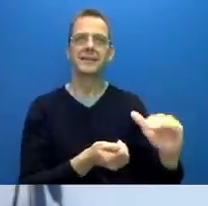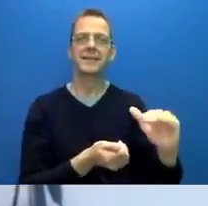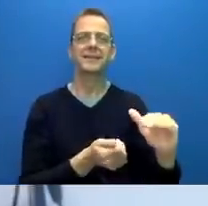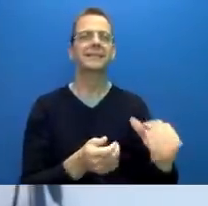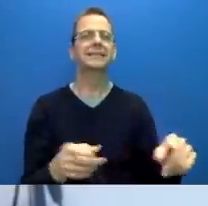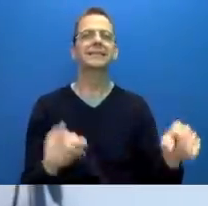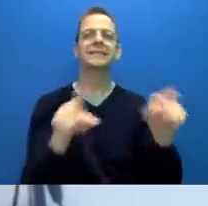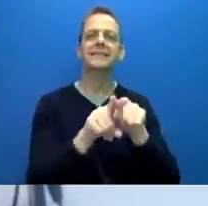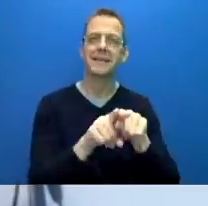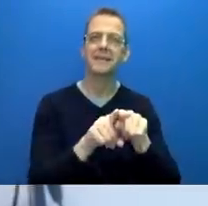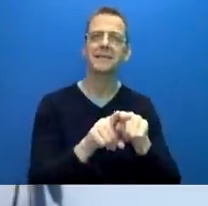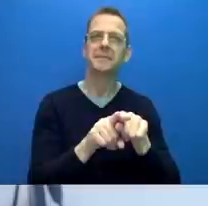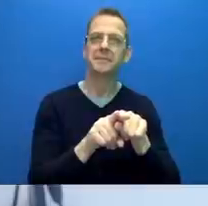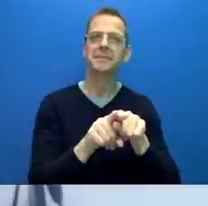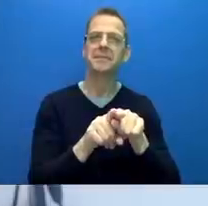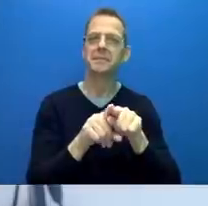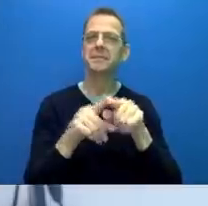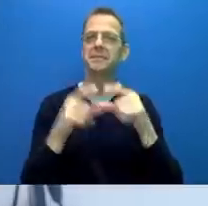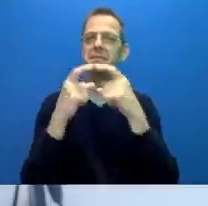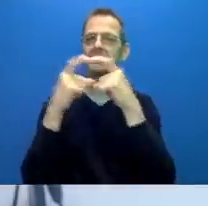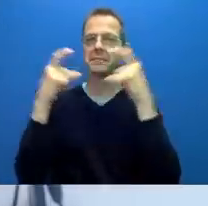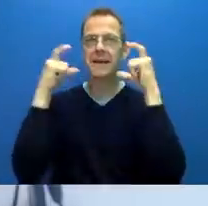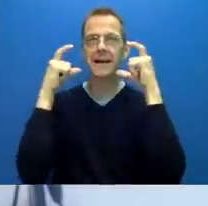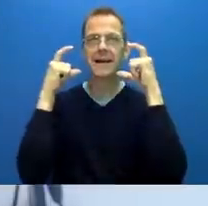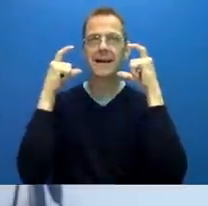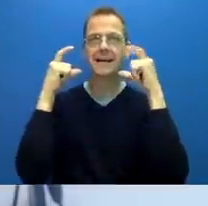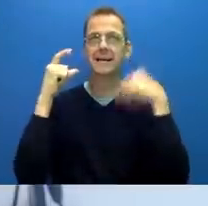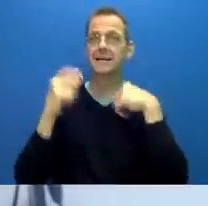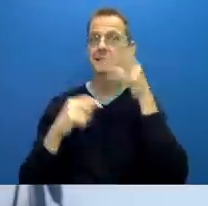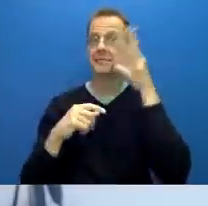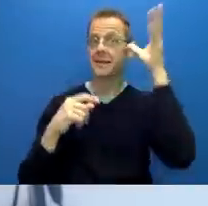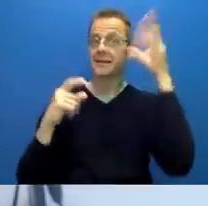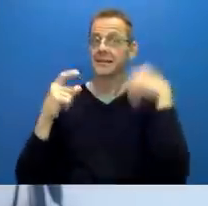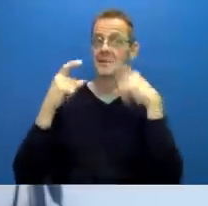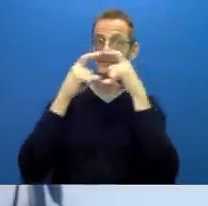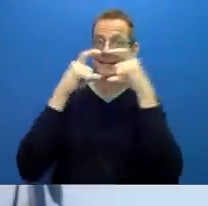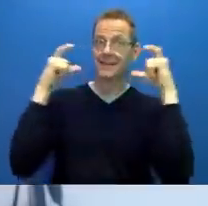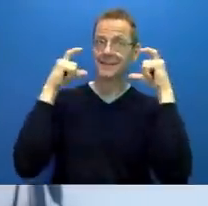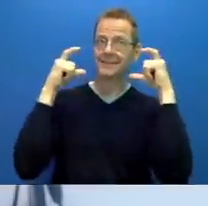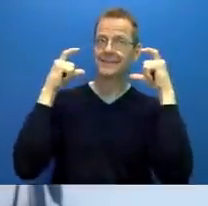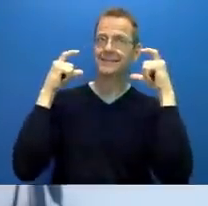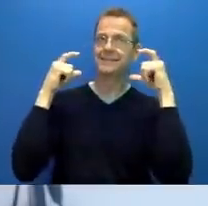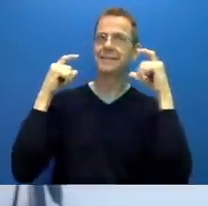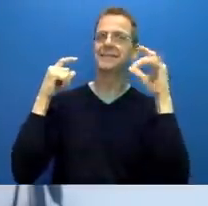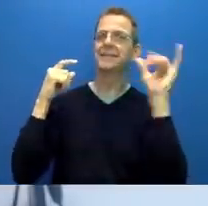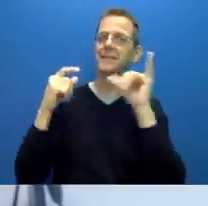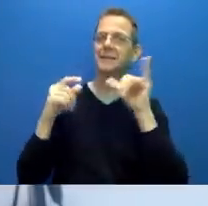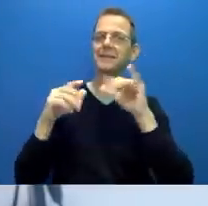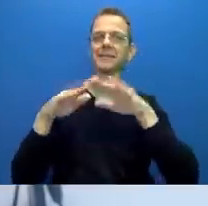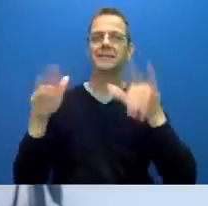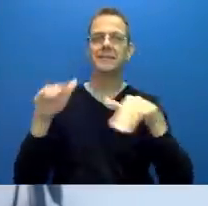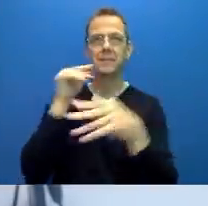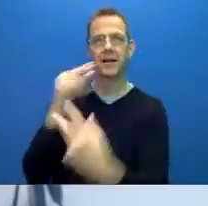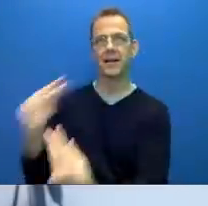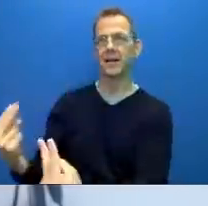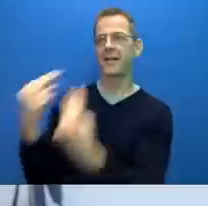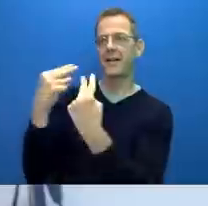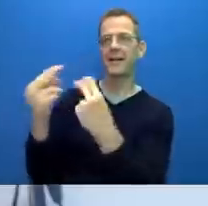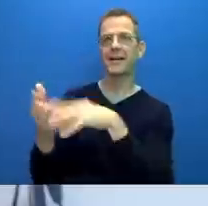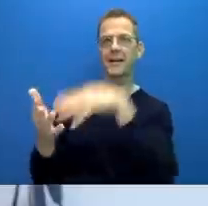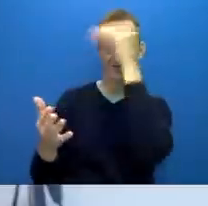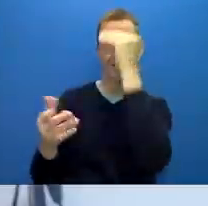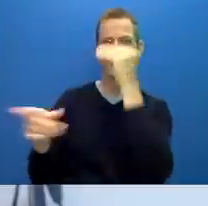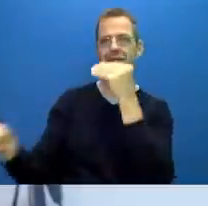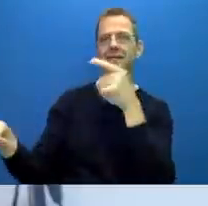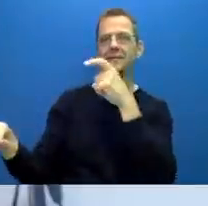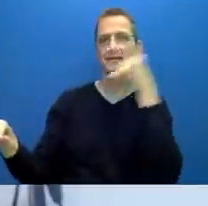kids? Really, it's the mixed messages. If we're going to be talking about COVID specifically, you know, if they're not